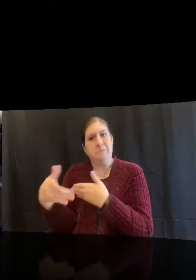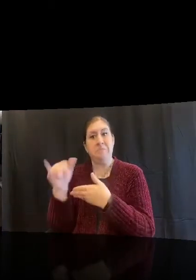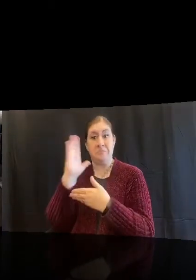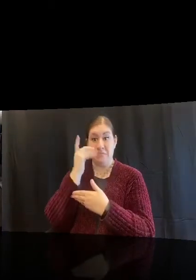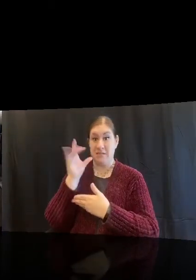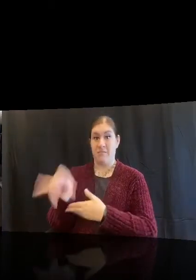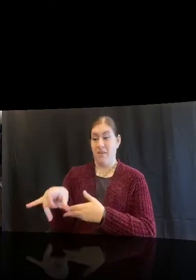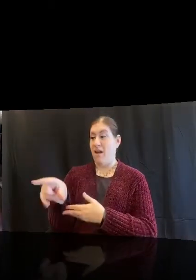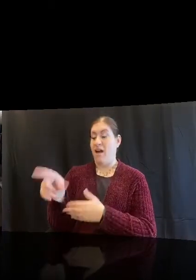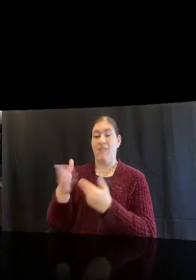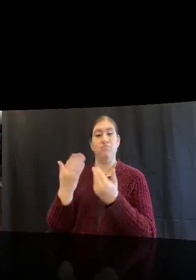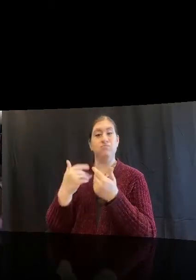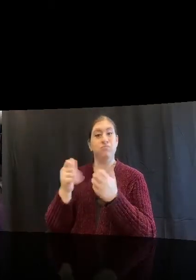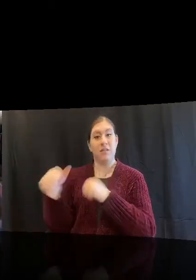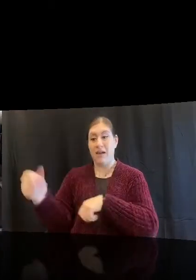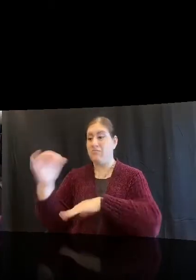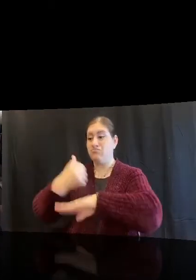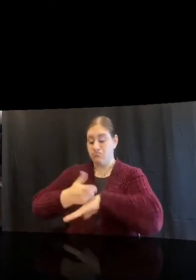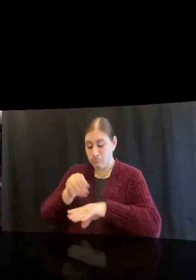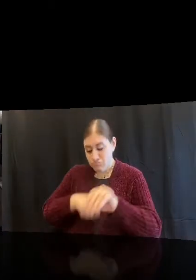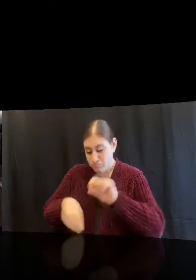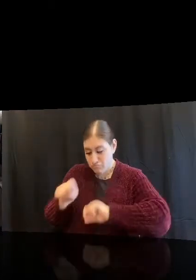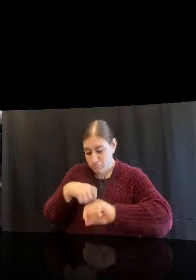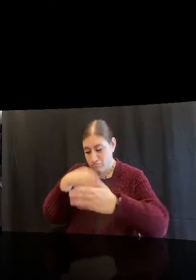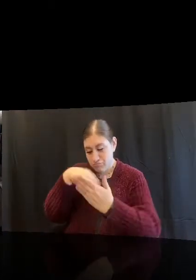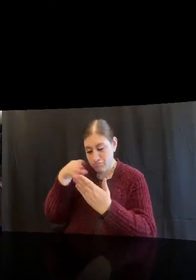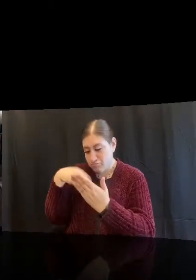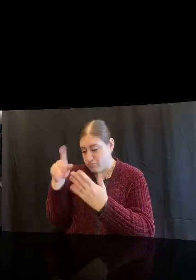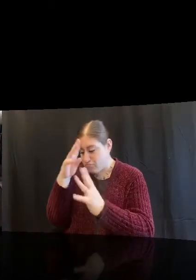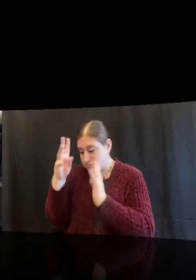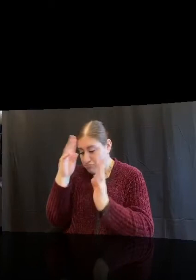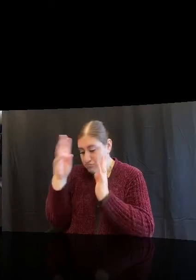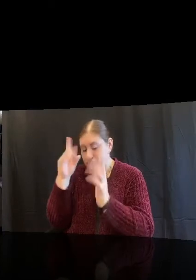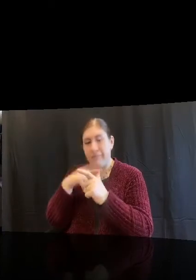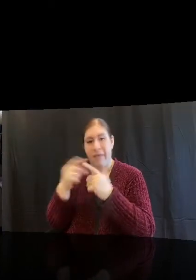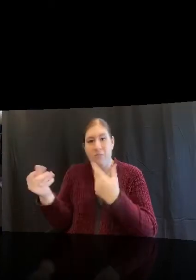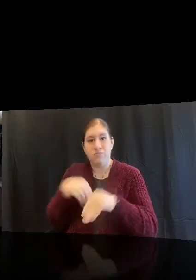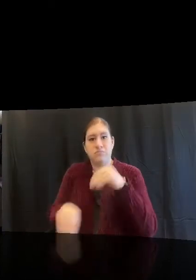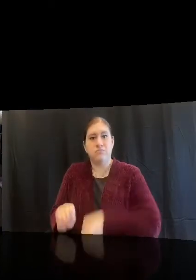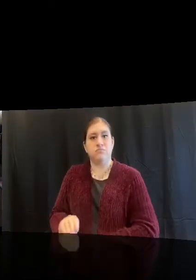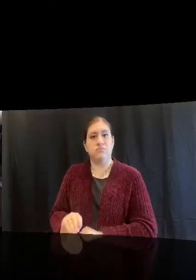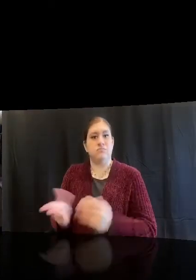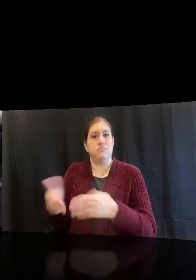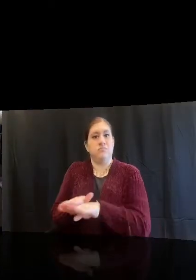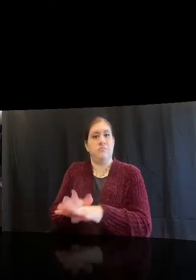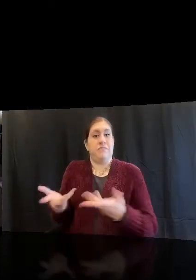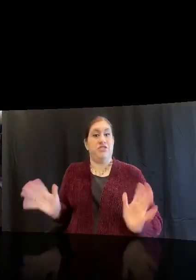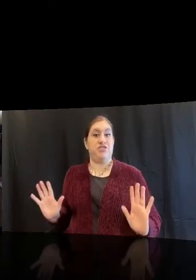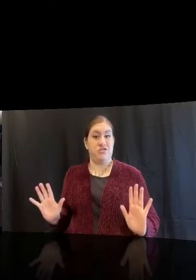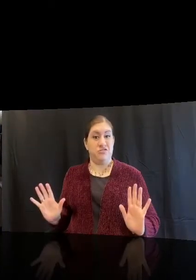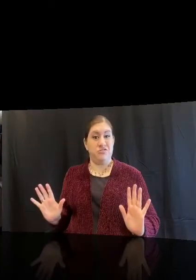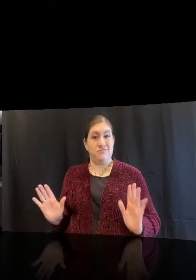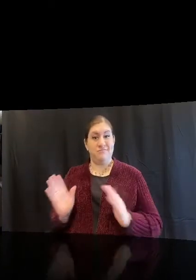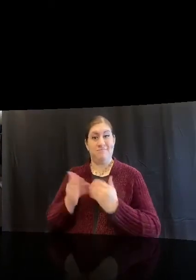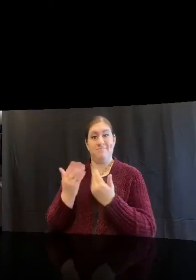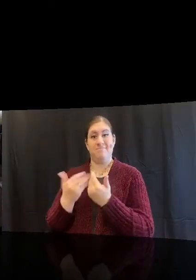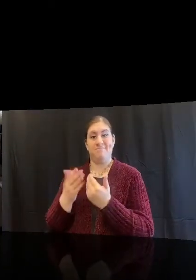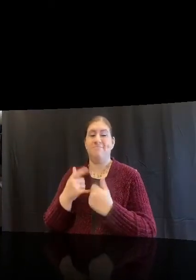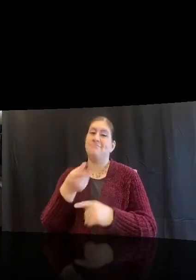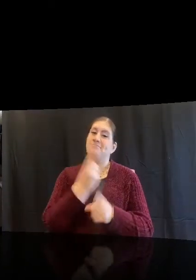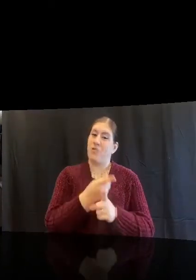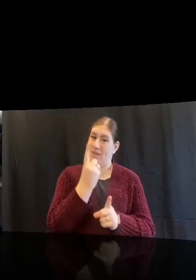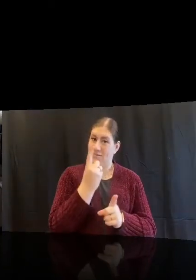this, you could take in, set up, do your creative work, and then close it up and put it away.